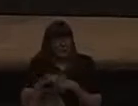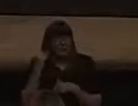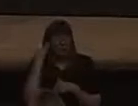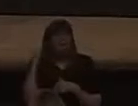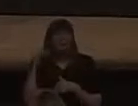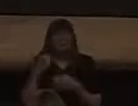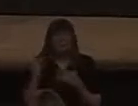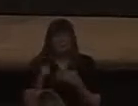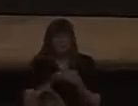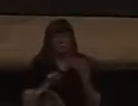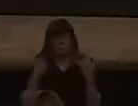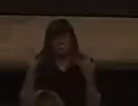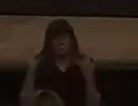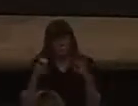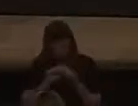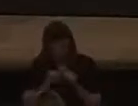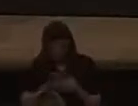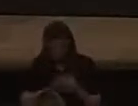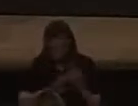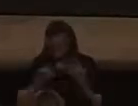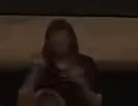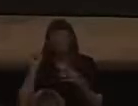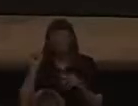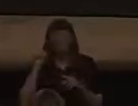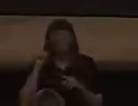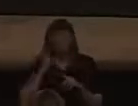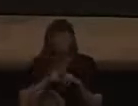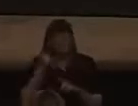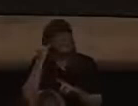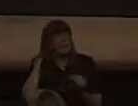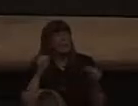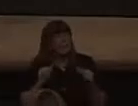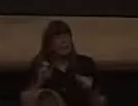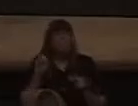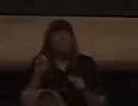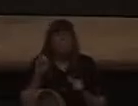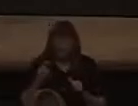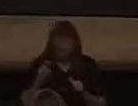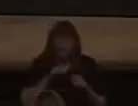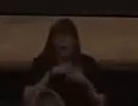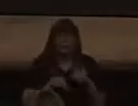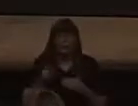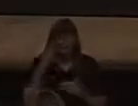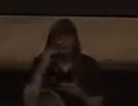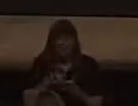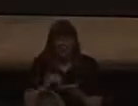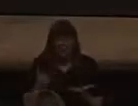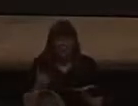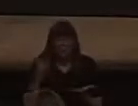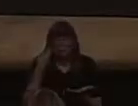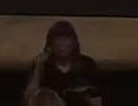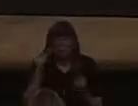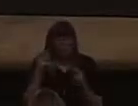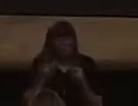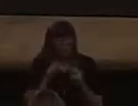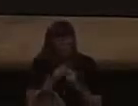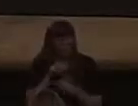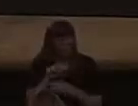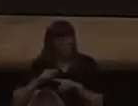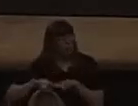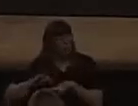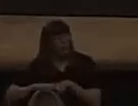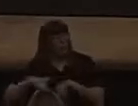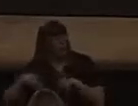ASL. They should also know when a performance or a program ends, because many people with disabilities